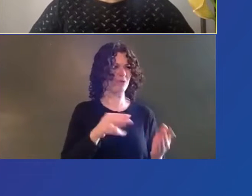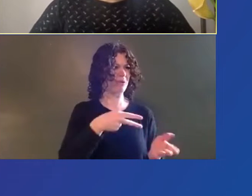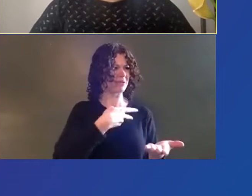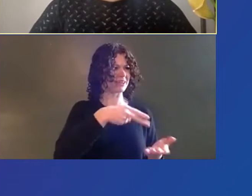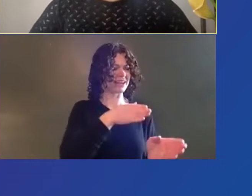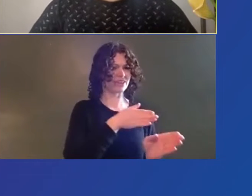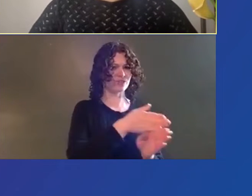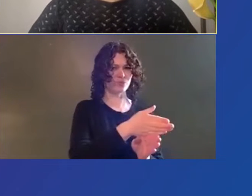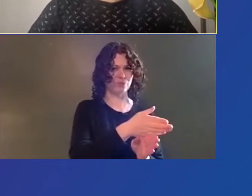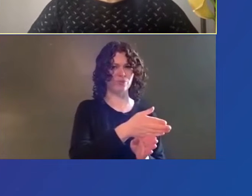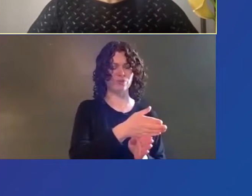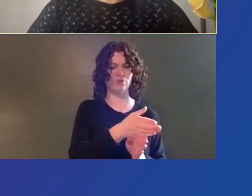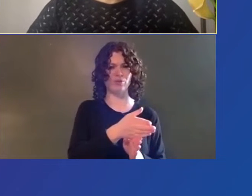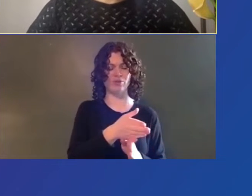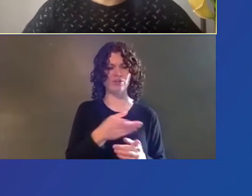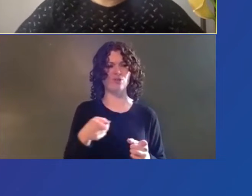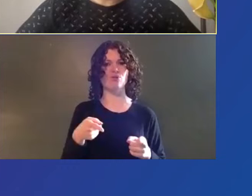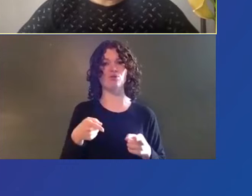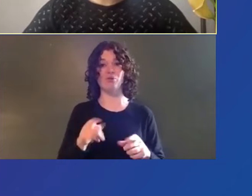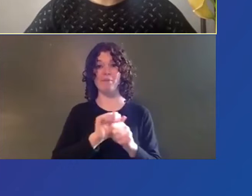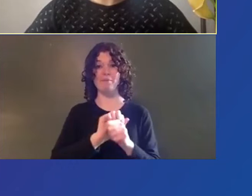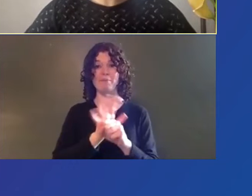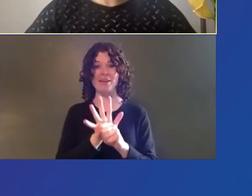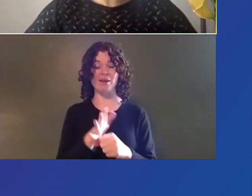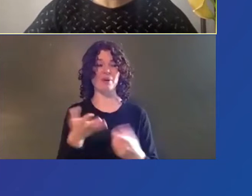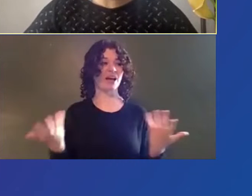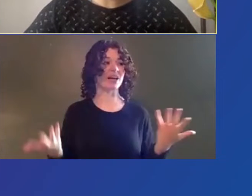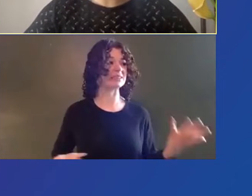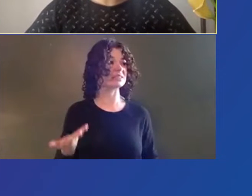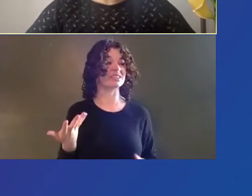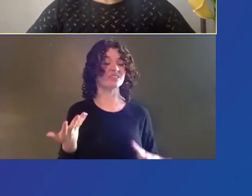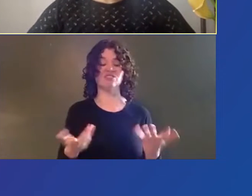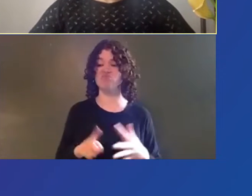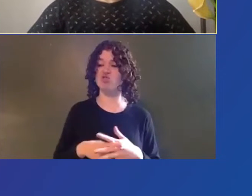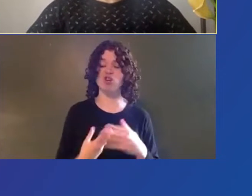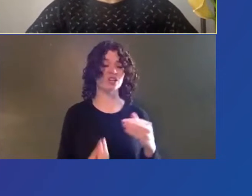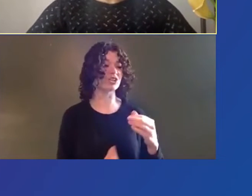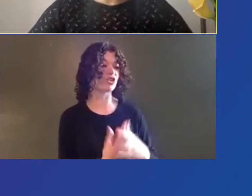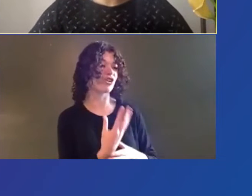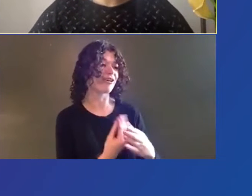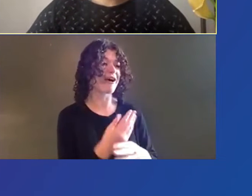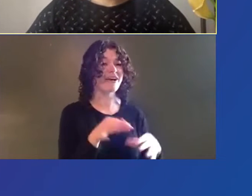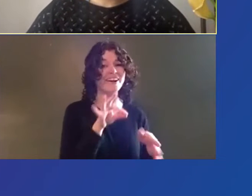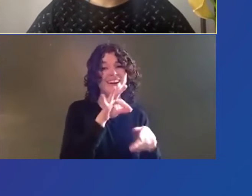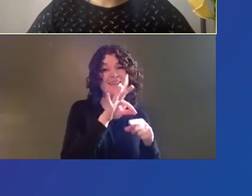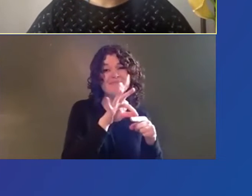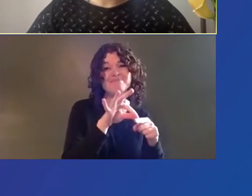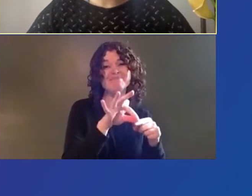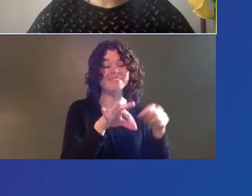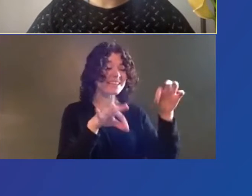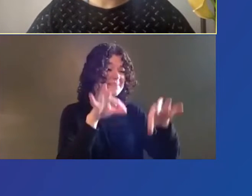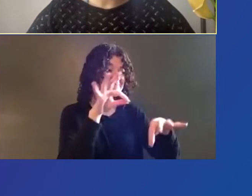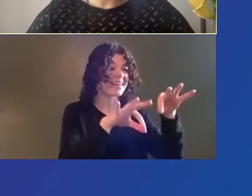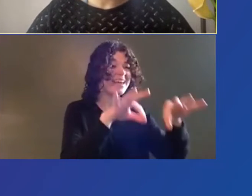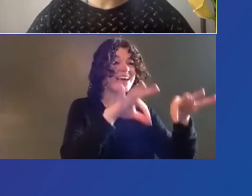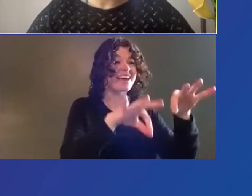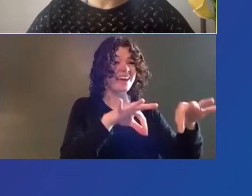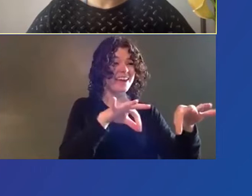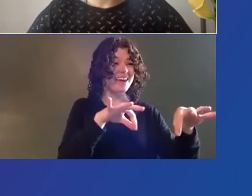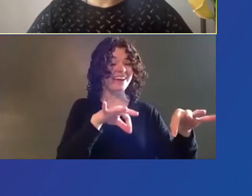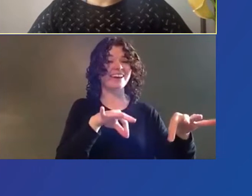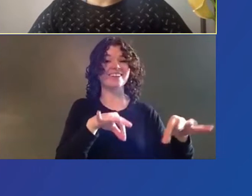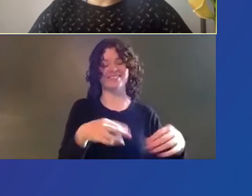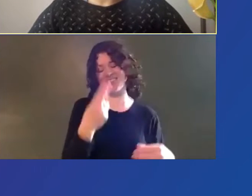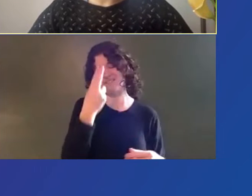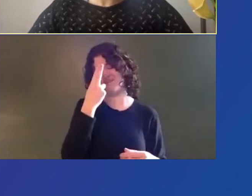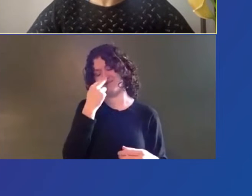And I was gardening and then I was gardening more and more and more until now. It's really a funny moment that we're having this